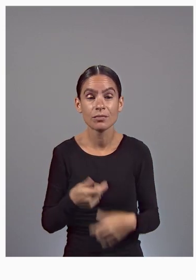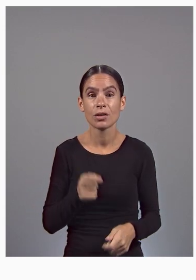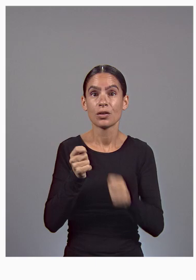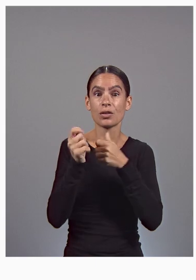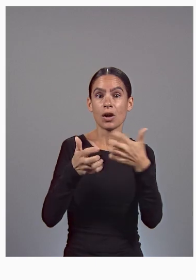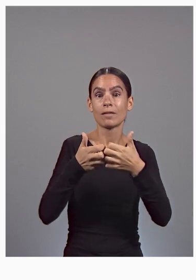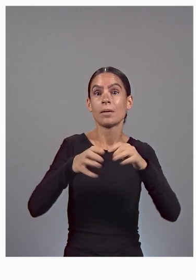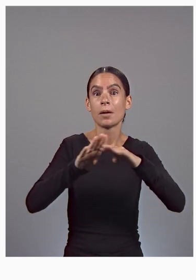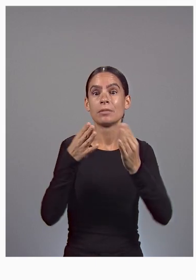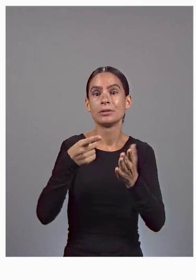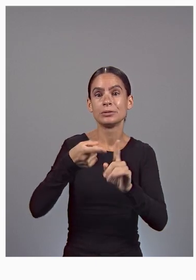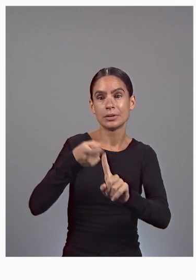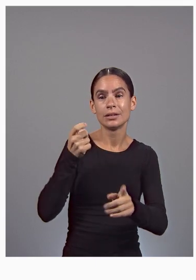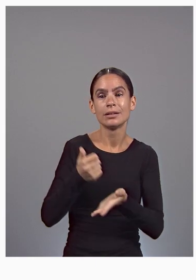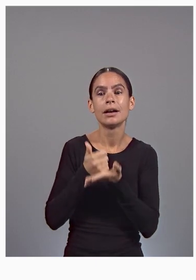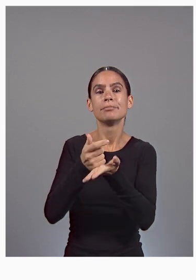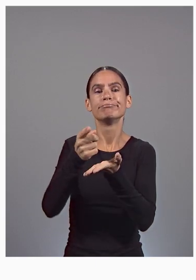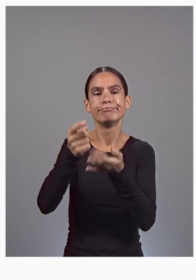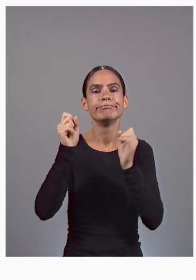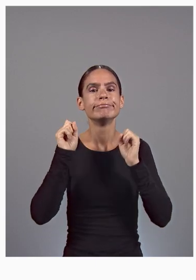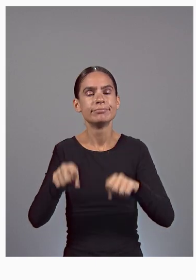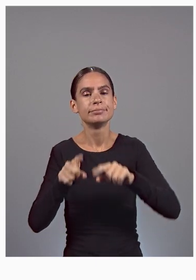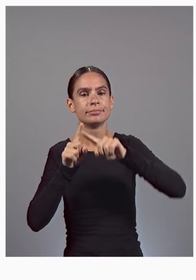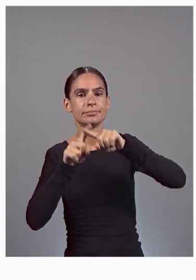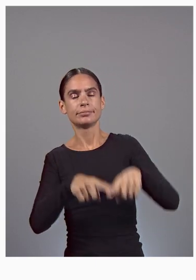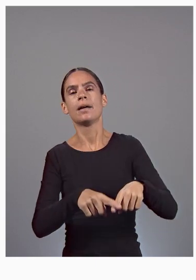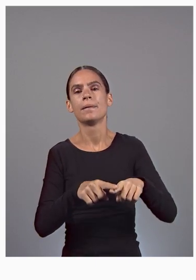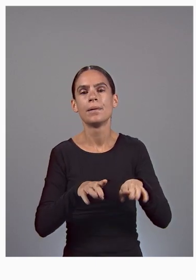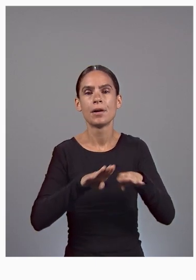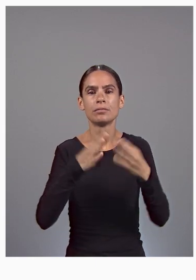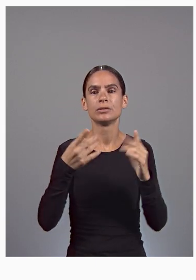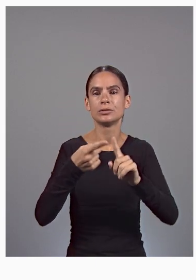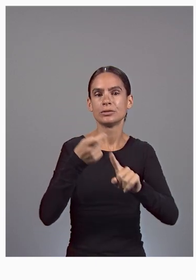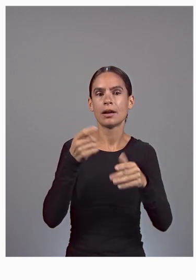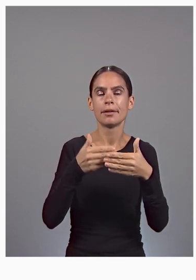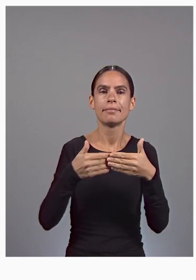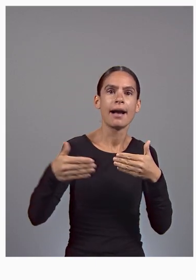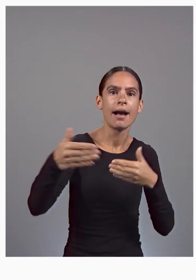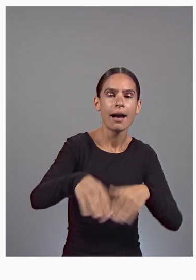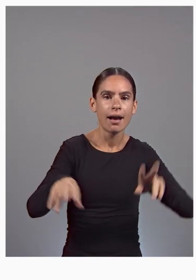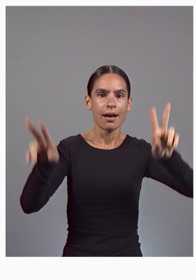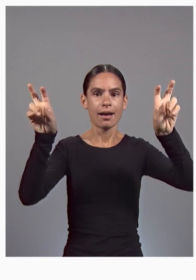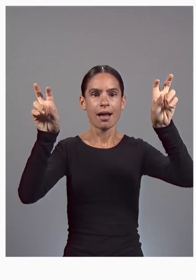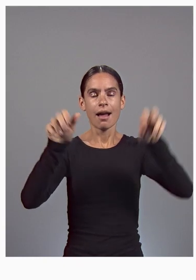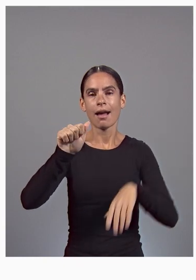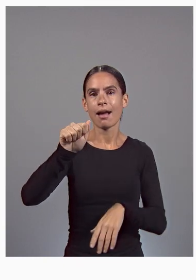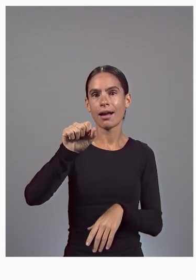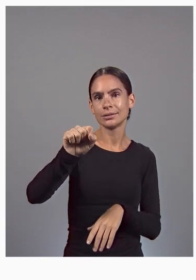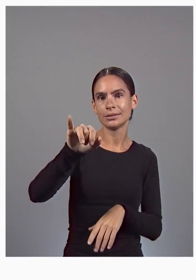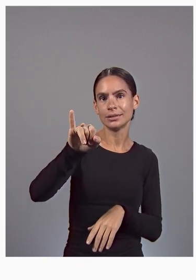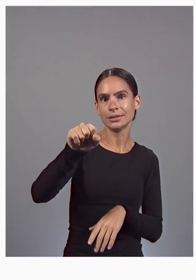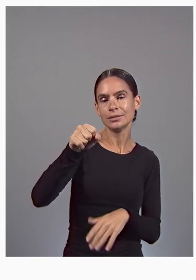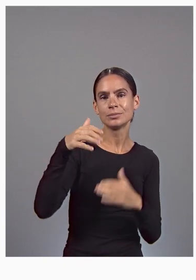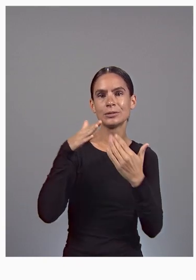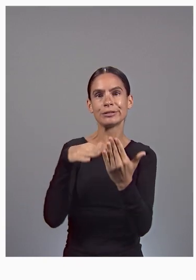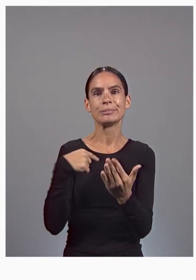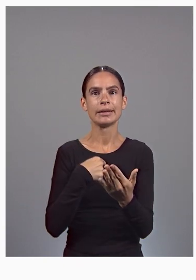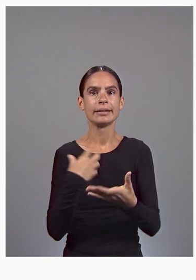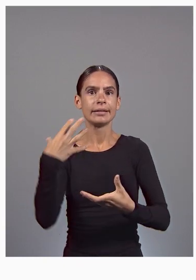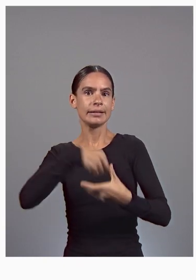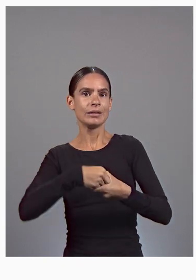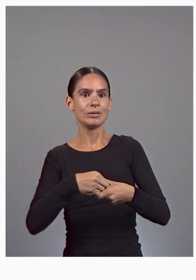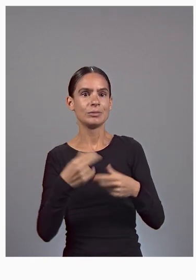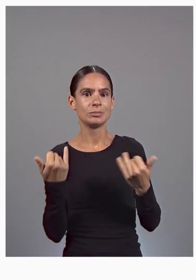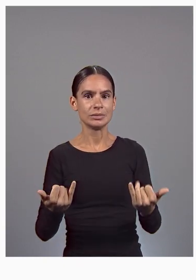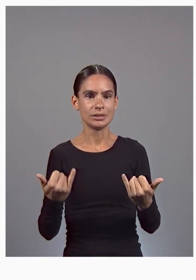on the open source beyond the as-is approach we use today. We believe in this philosophy so much that we